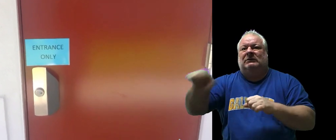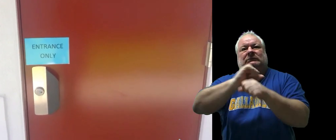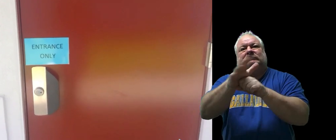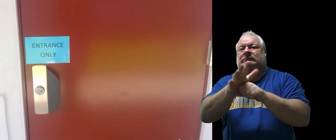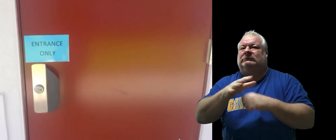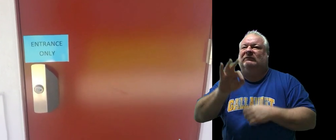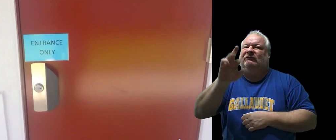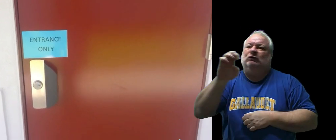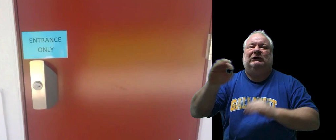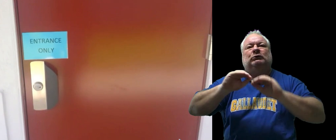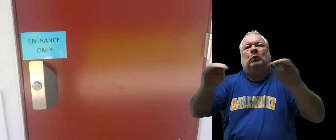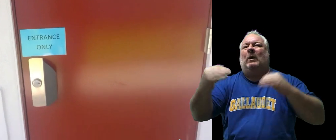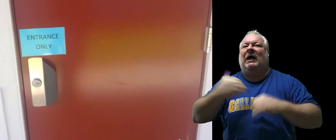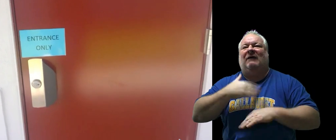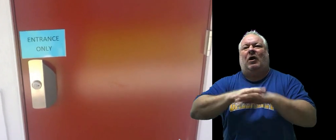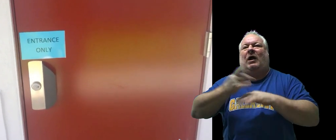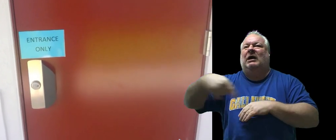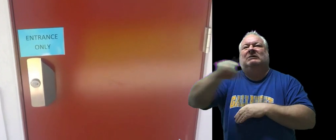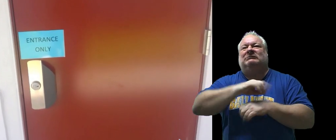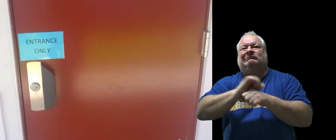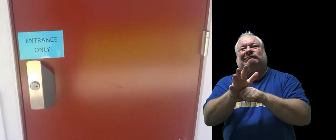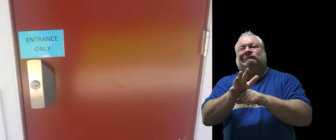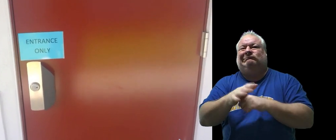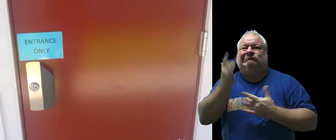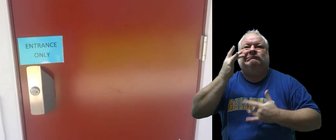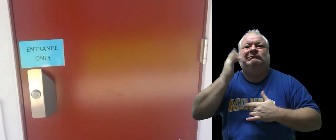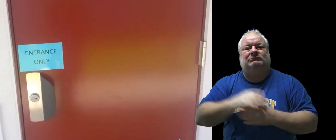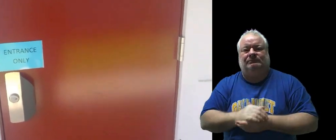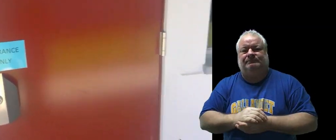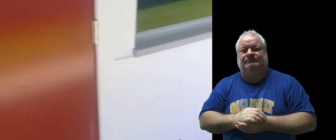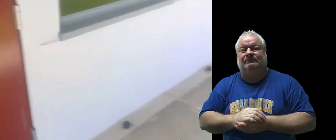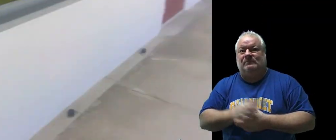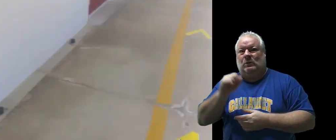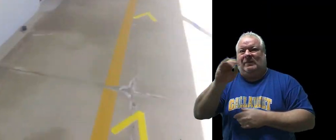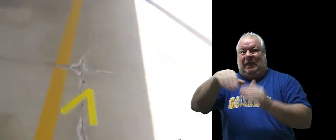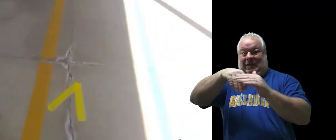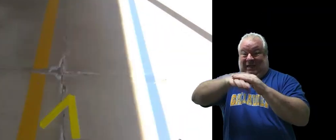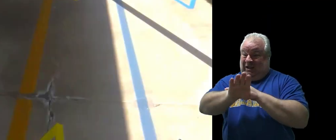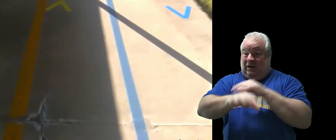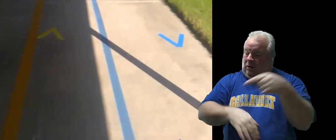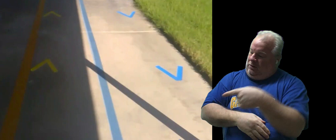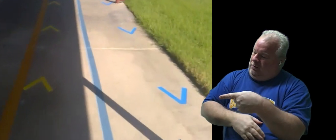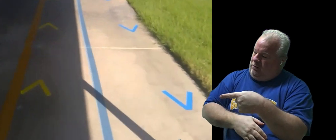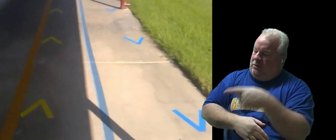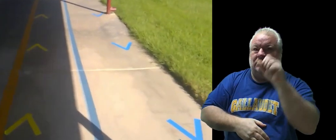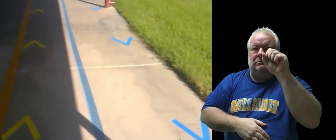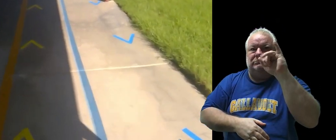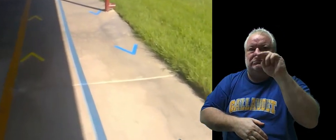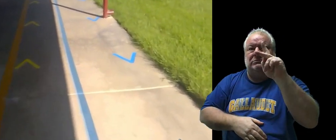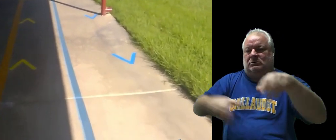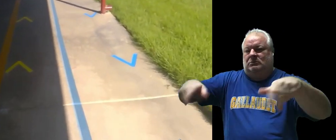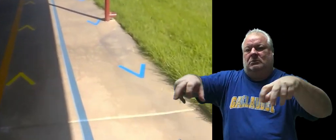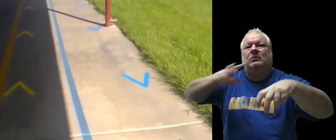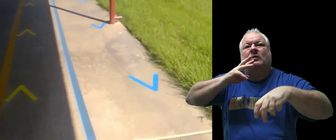everyone COVID-19 free. And so our entrance doors are closest